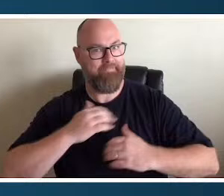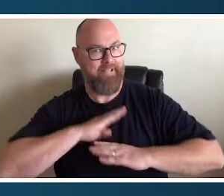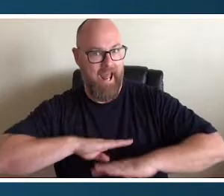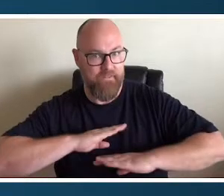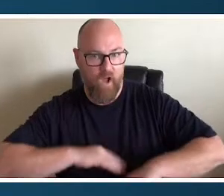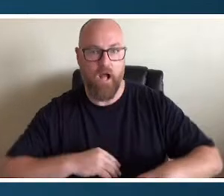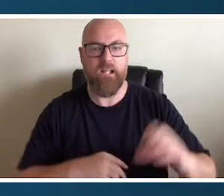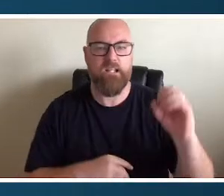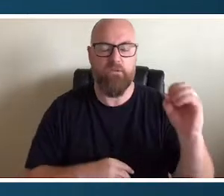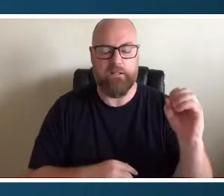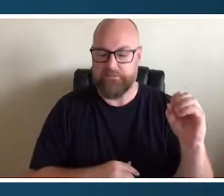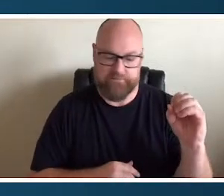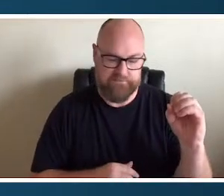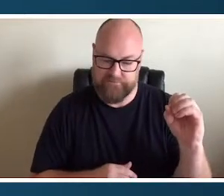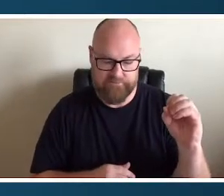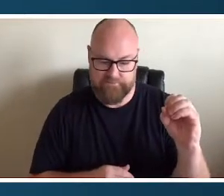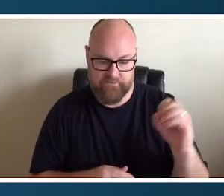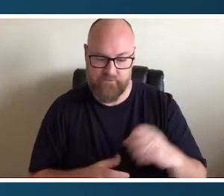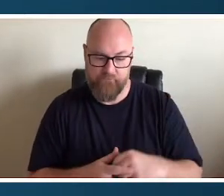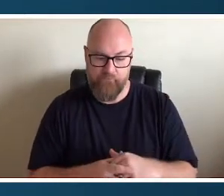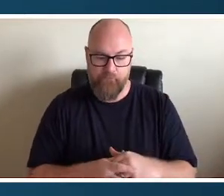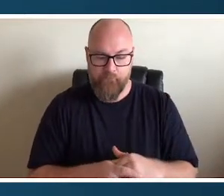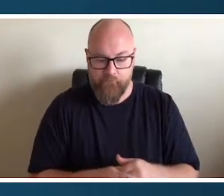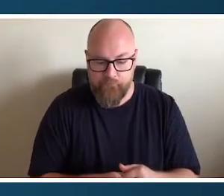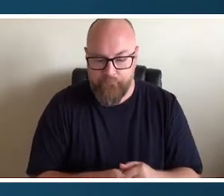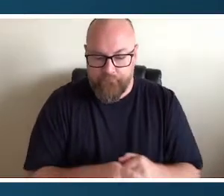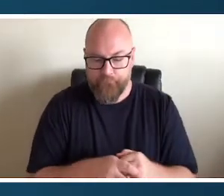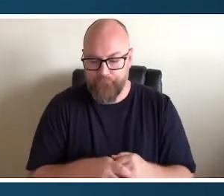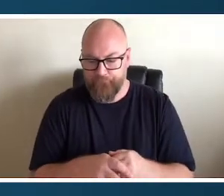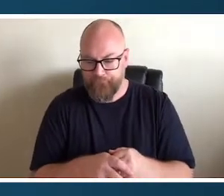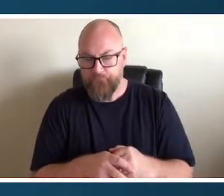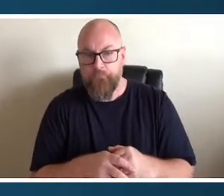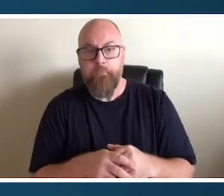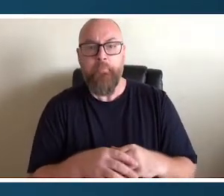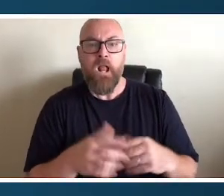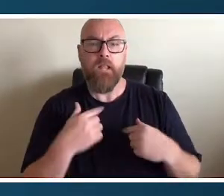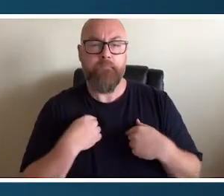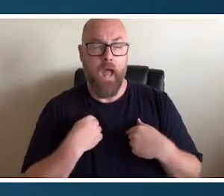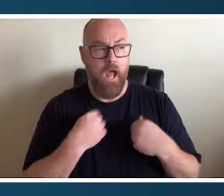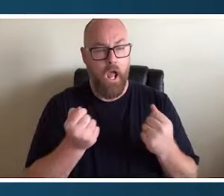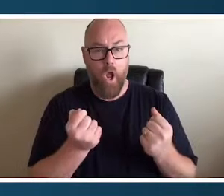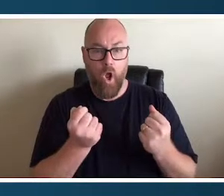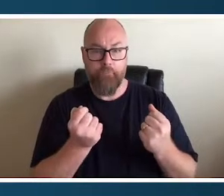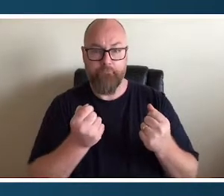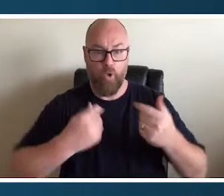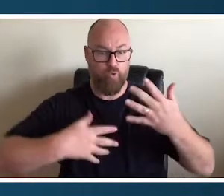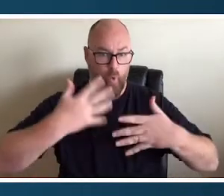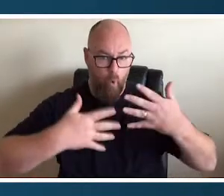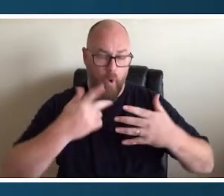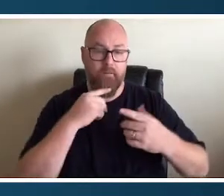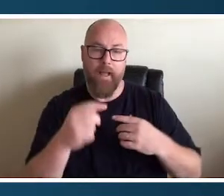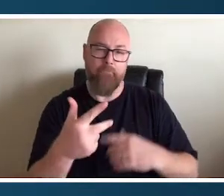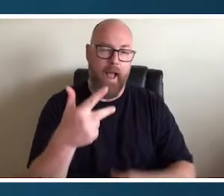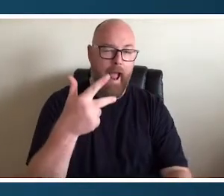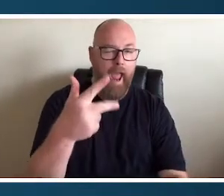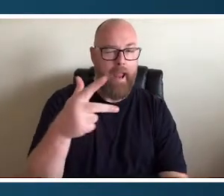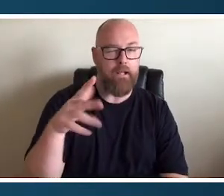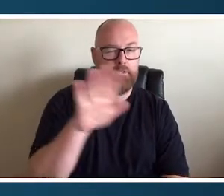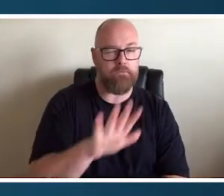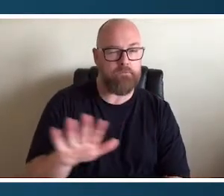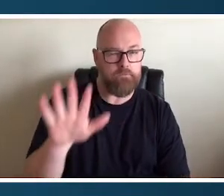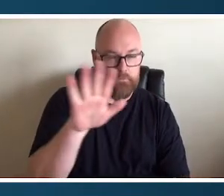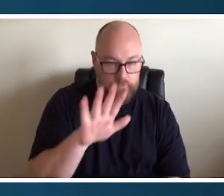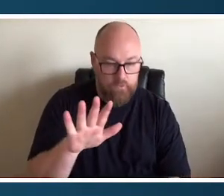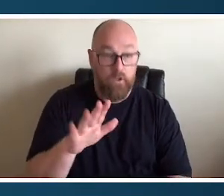being not satisfied at all, the score is about 8 on average, over time and across nationality, across scheme as